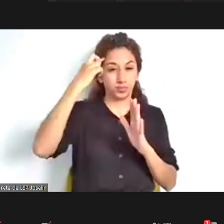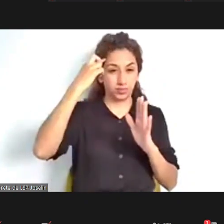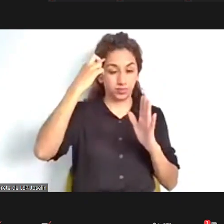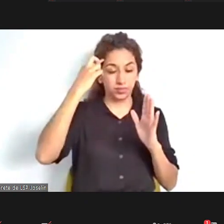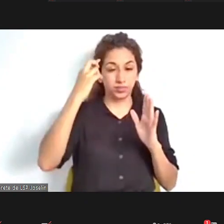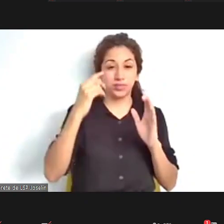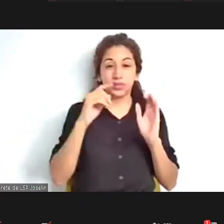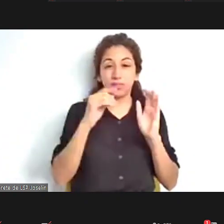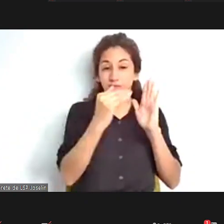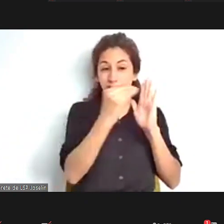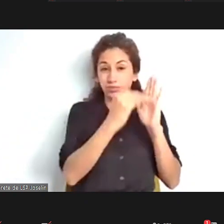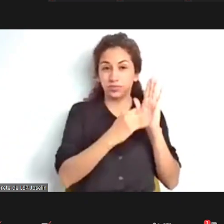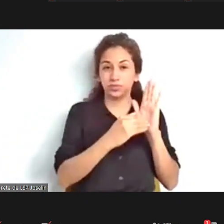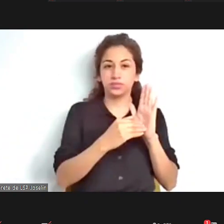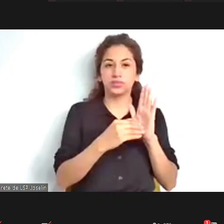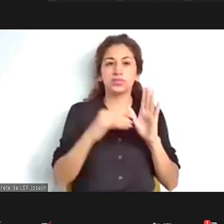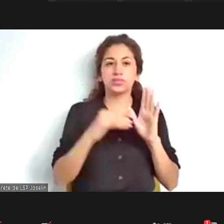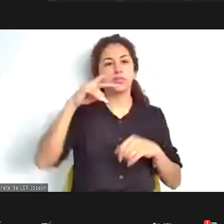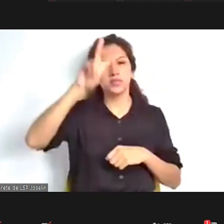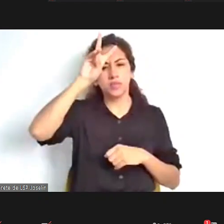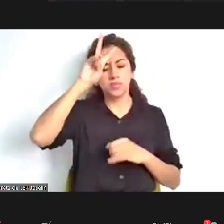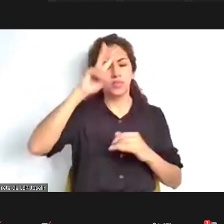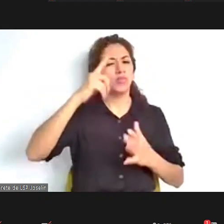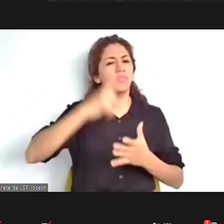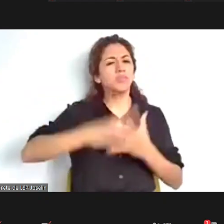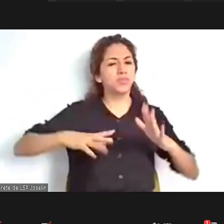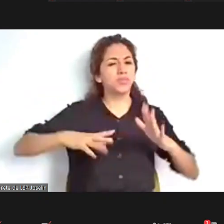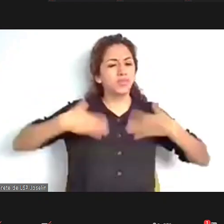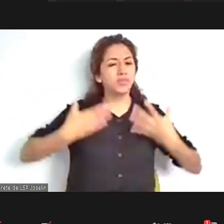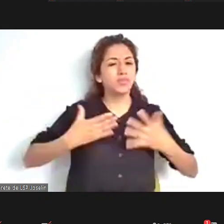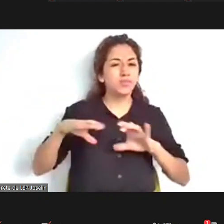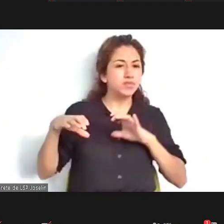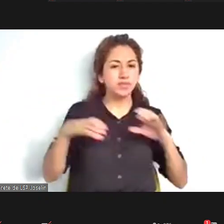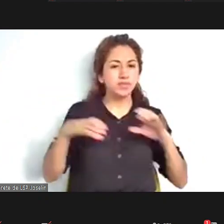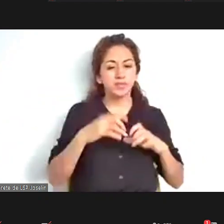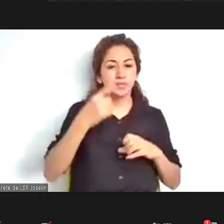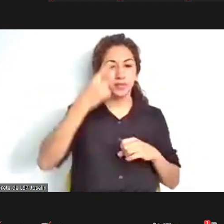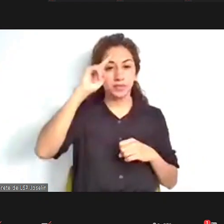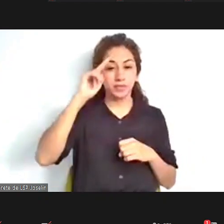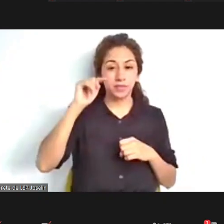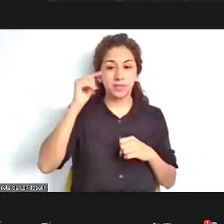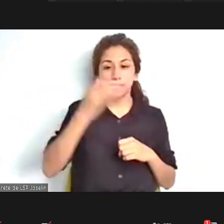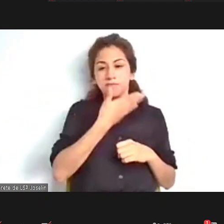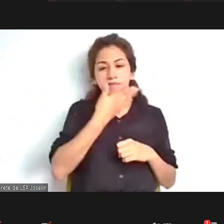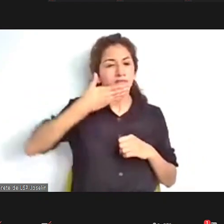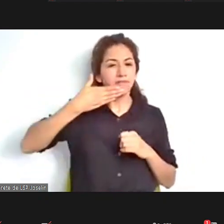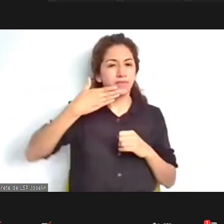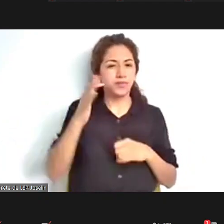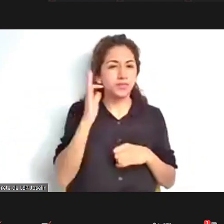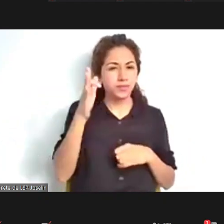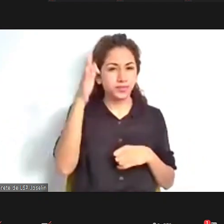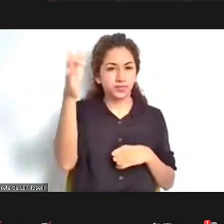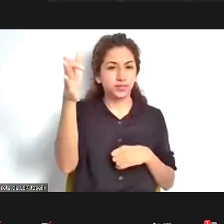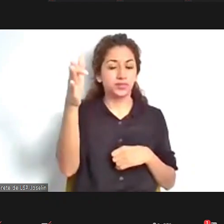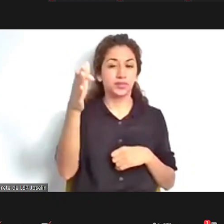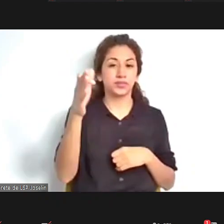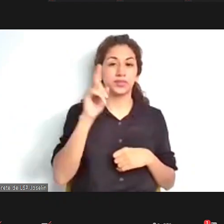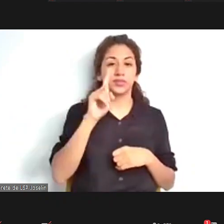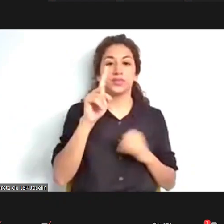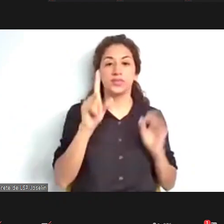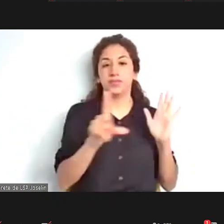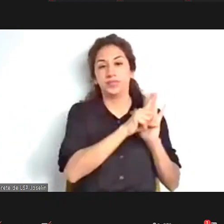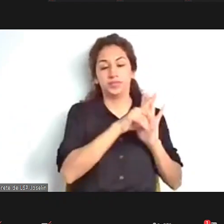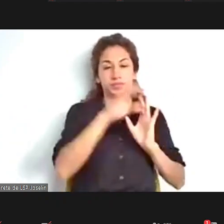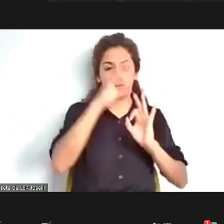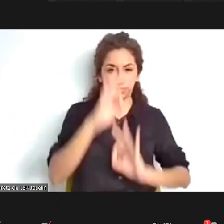to develop this public a responsible public policy and what can fruit do to guarantee in the future an efficient state